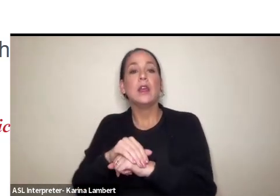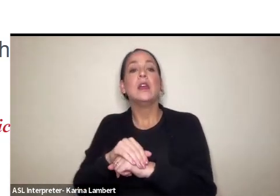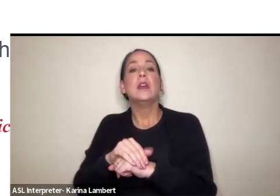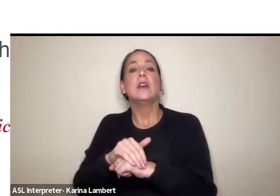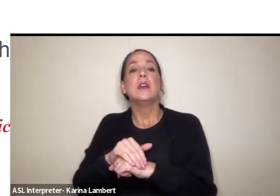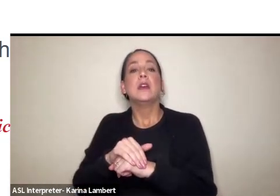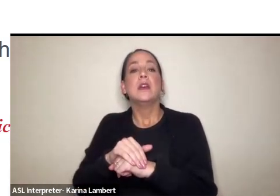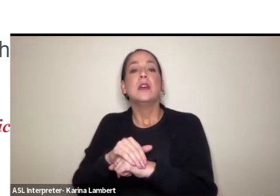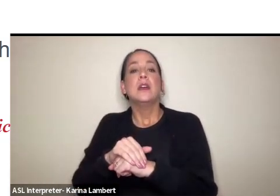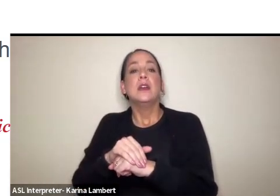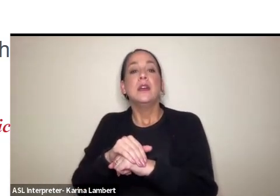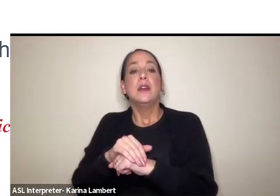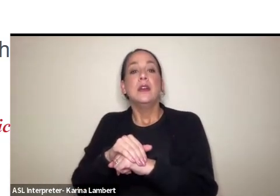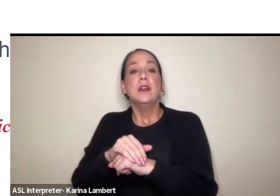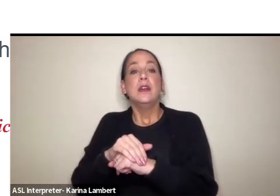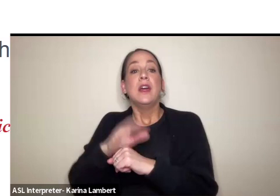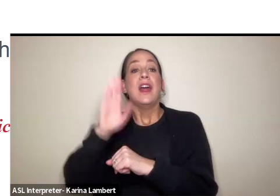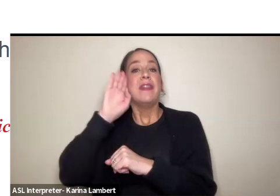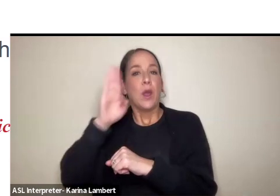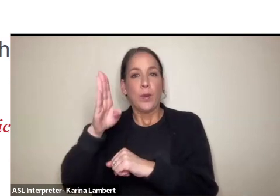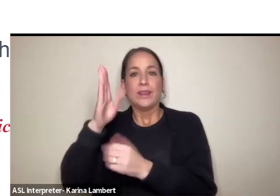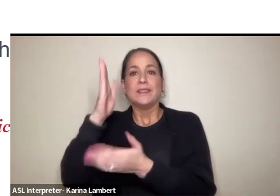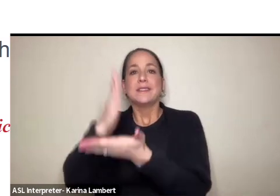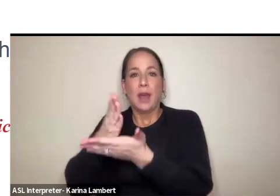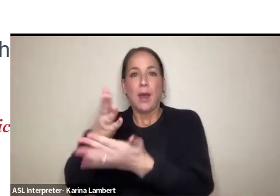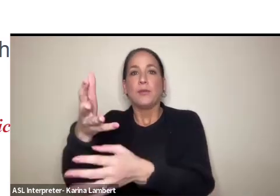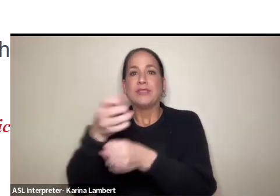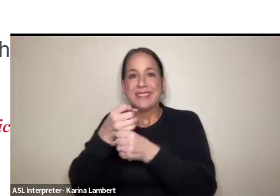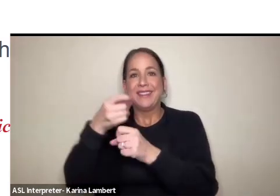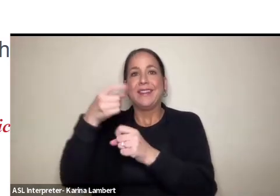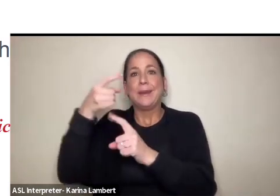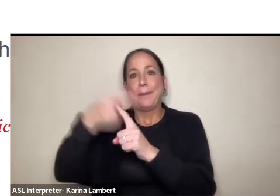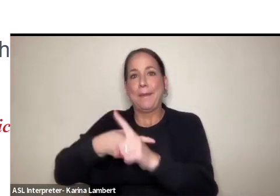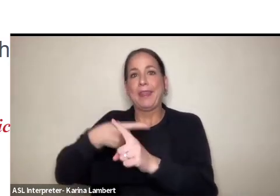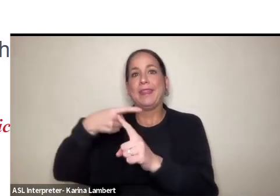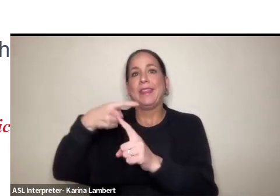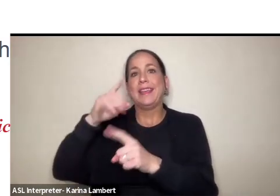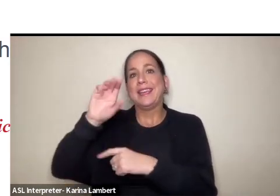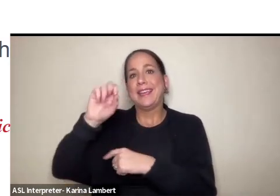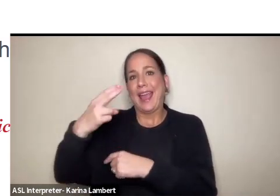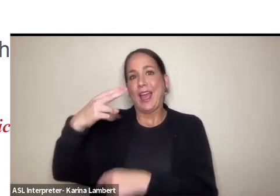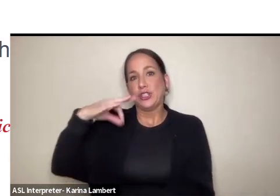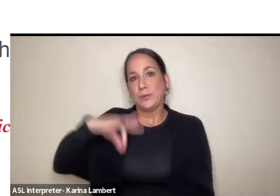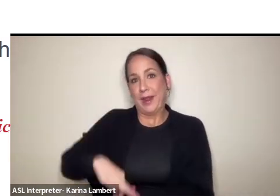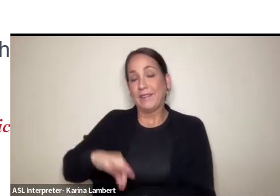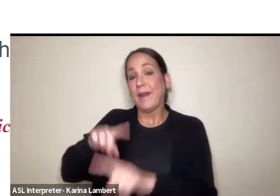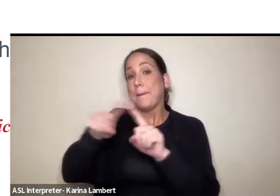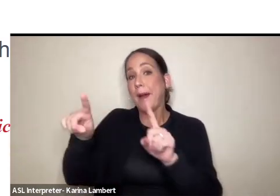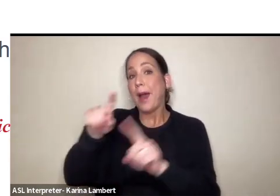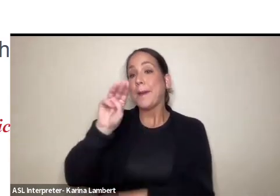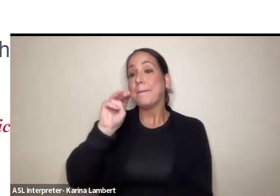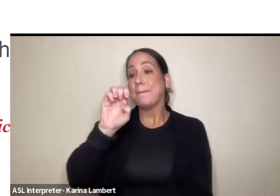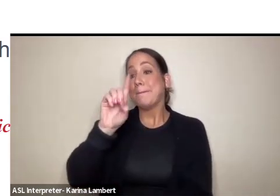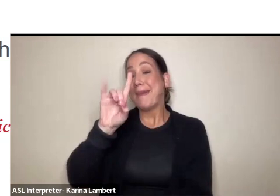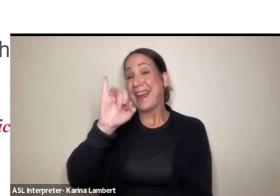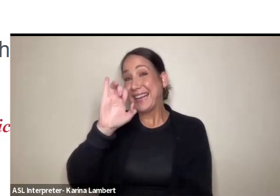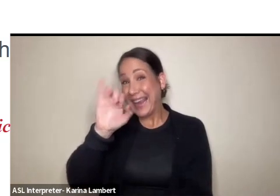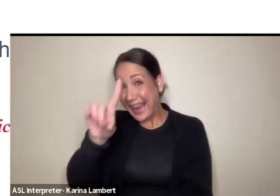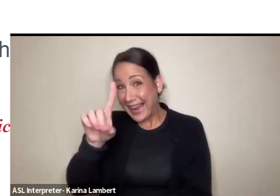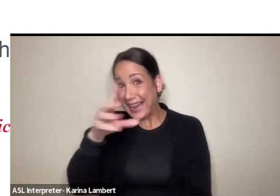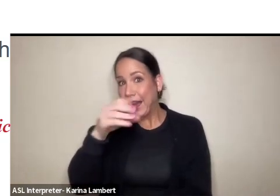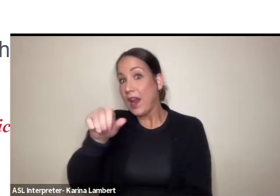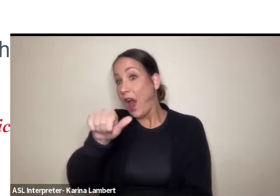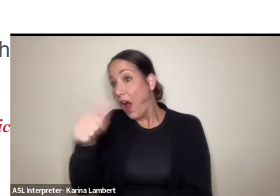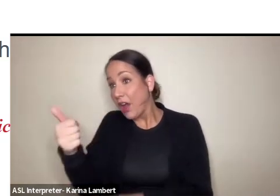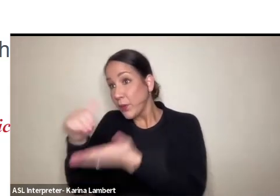And at that point, they would stop receiving the monthly cash benefit, but Medicaid and all waivers would remain in